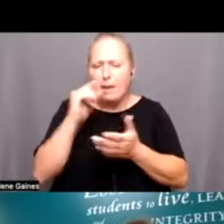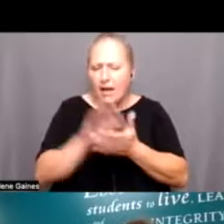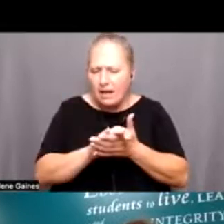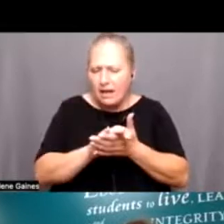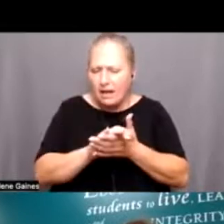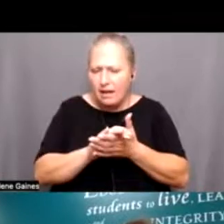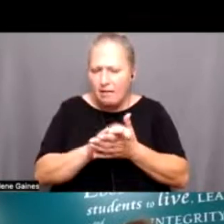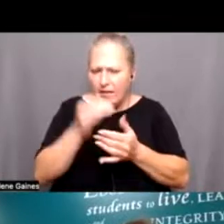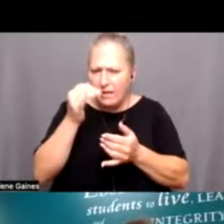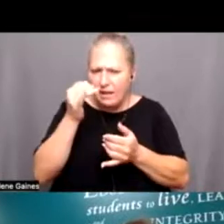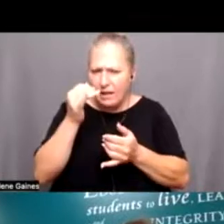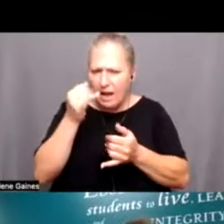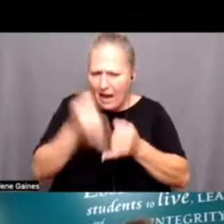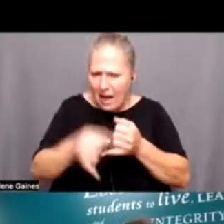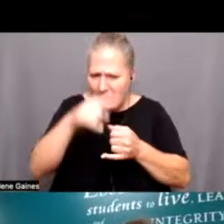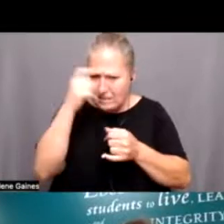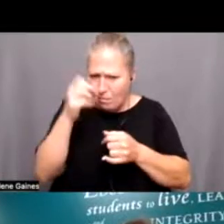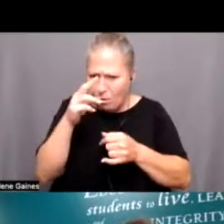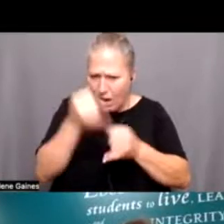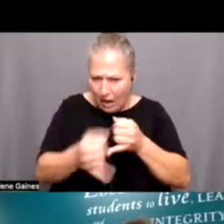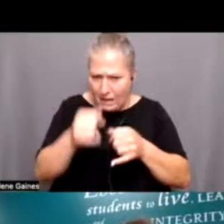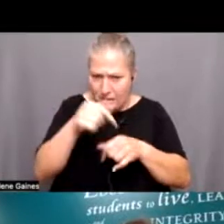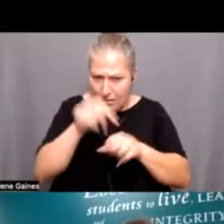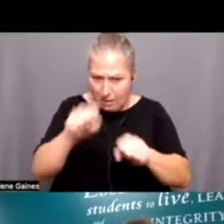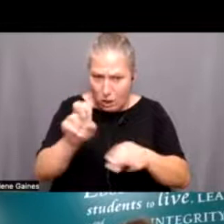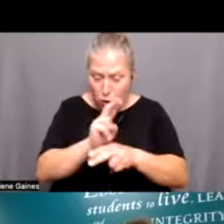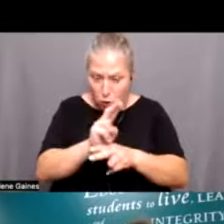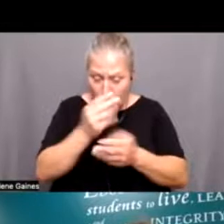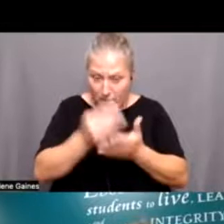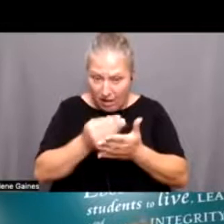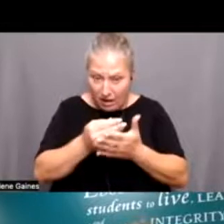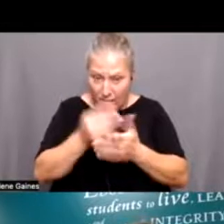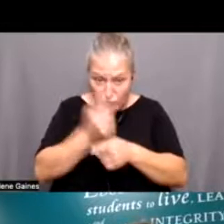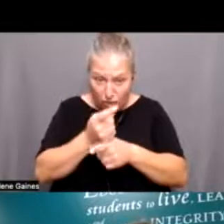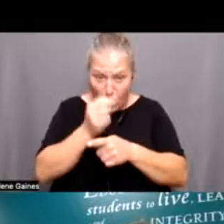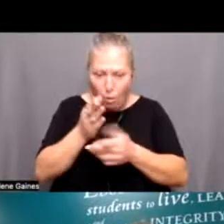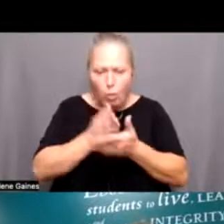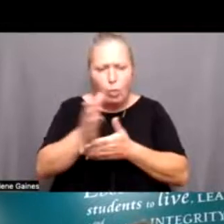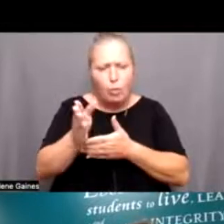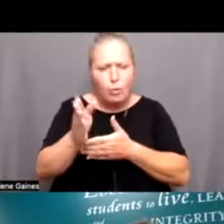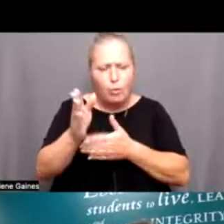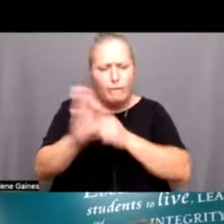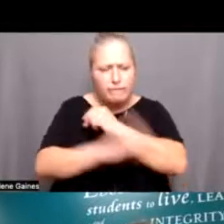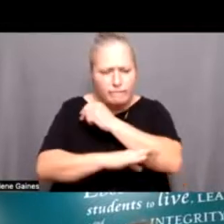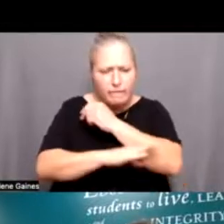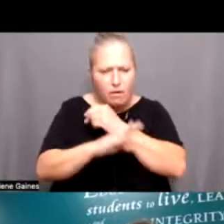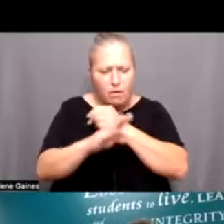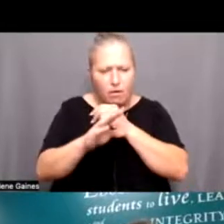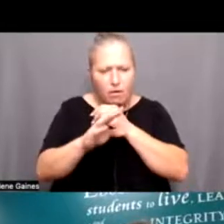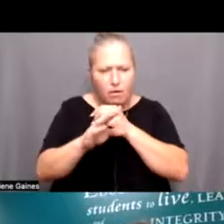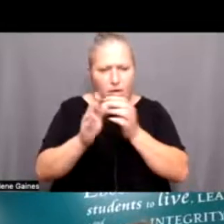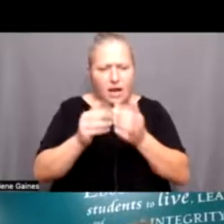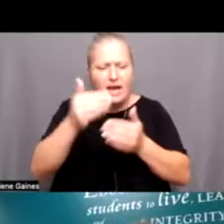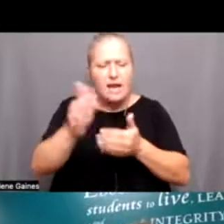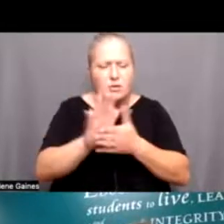is the last summer. This is the last time we can use those funds. Is that correct, or does it go all the way through the fall of next school